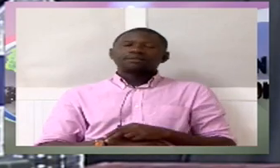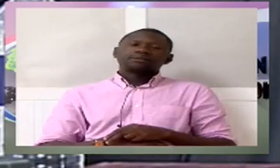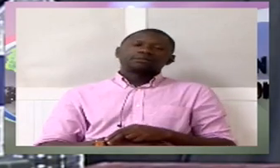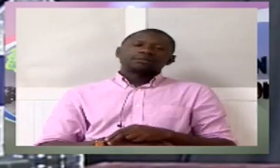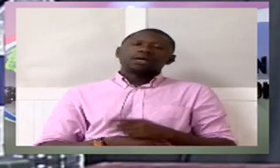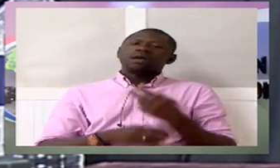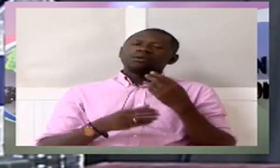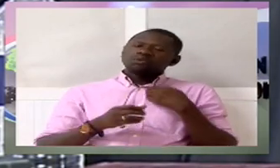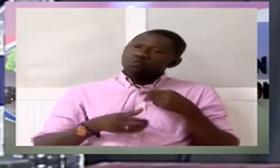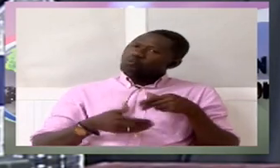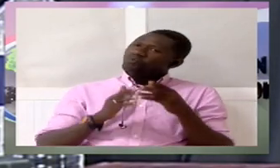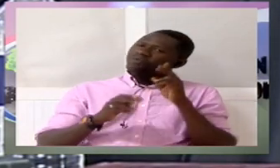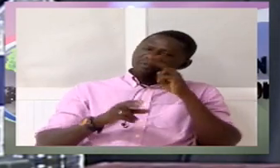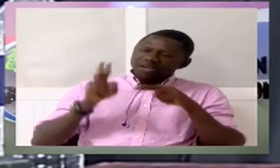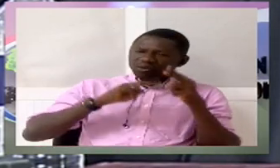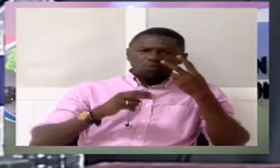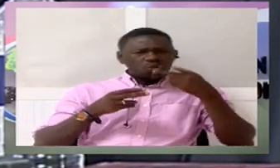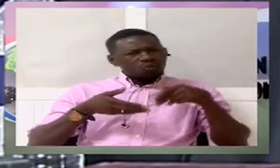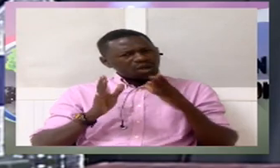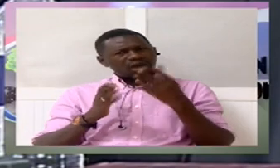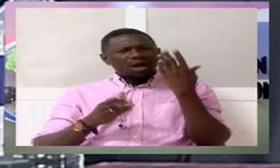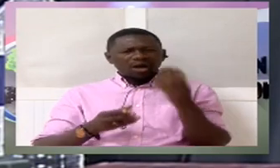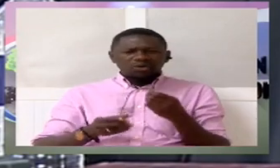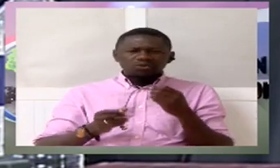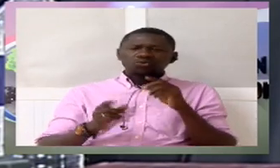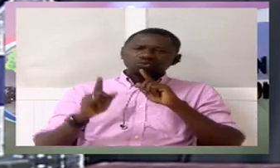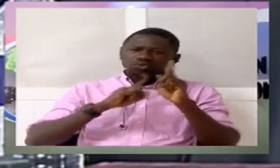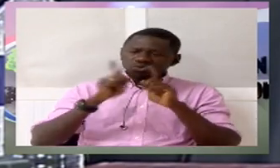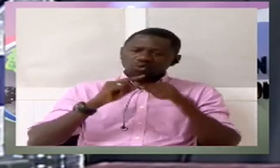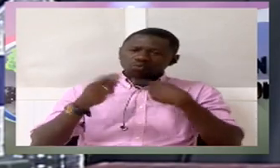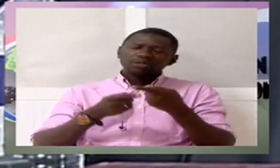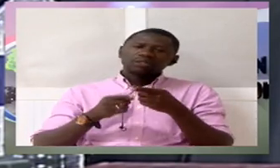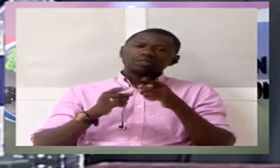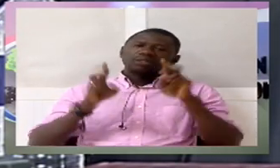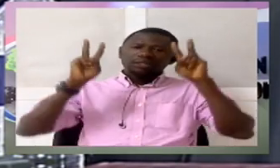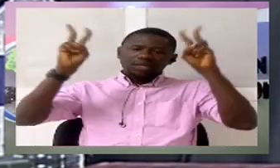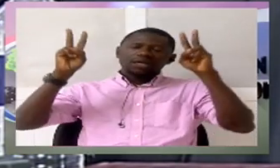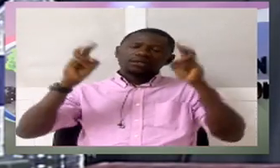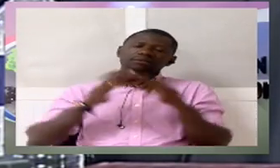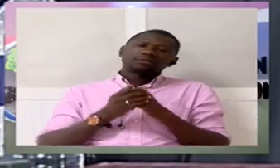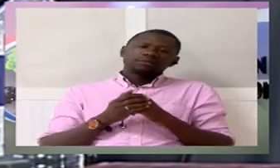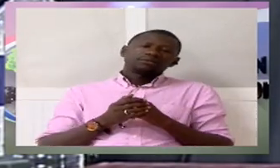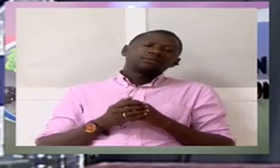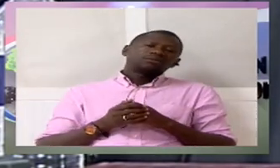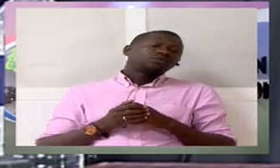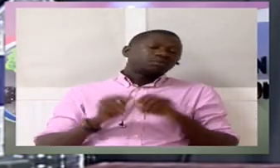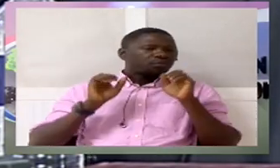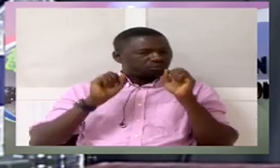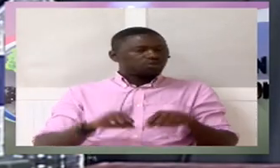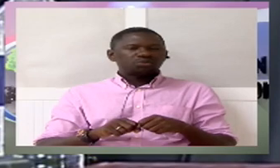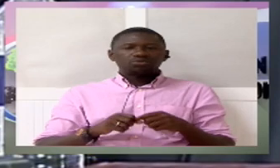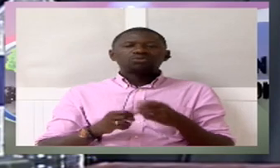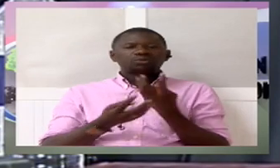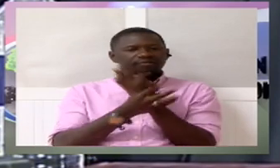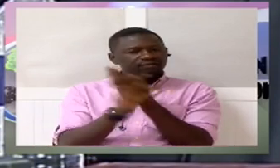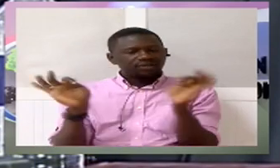and to find ways of talking to Yajame so that Baba can get